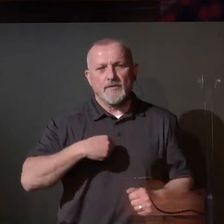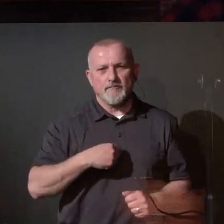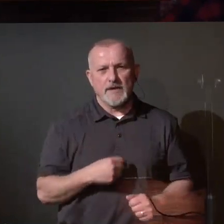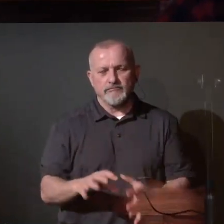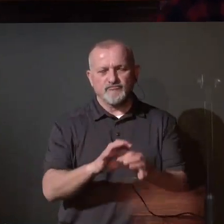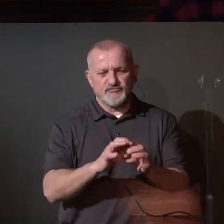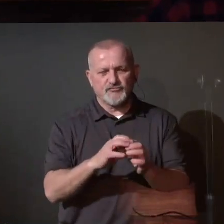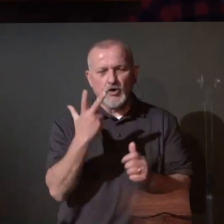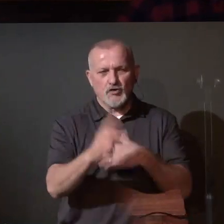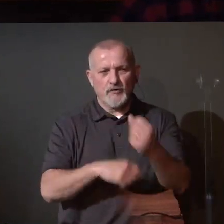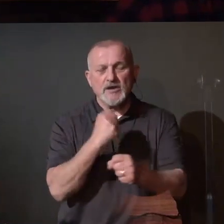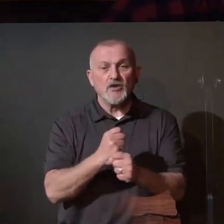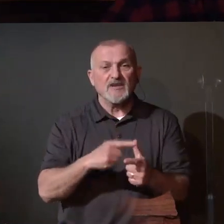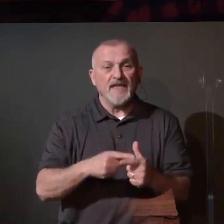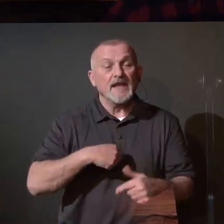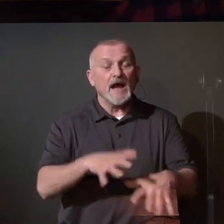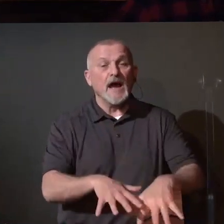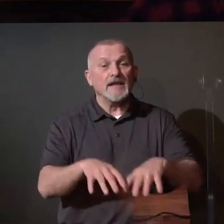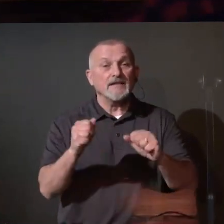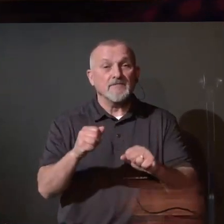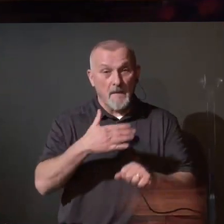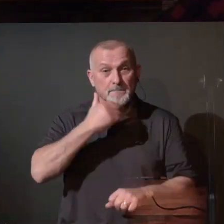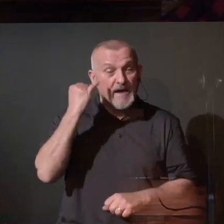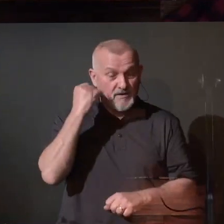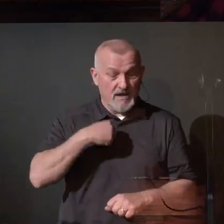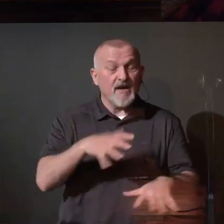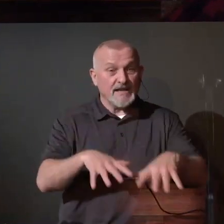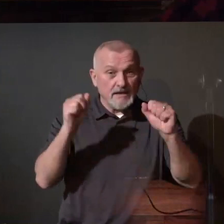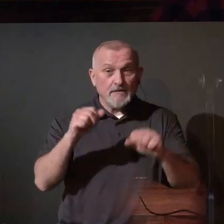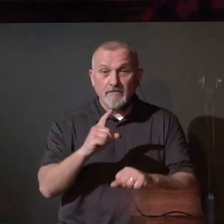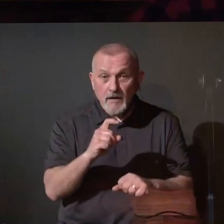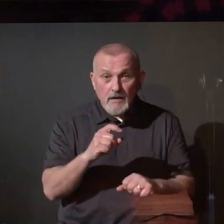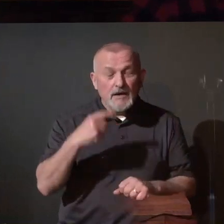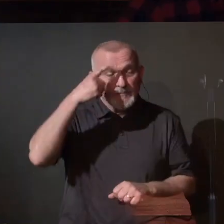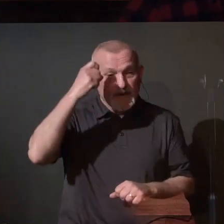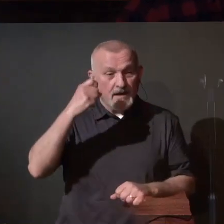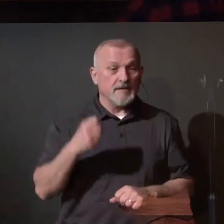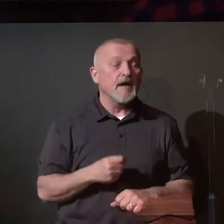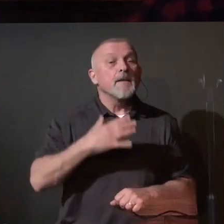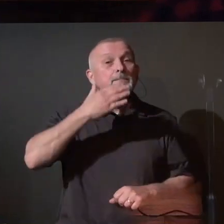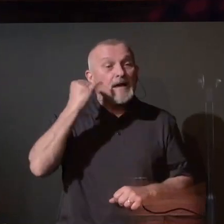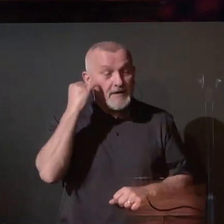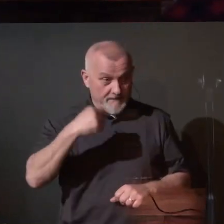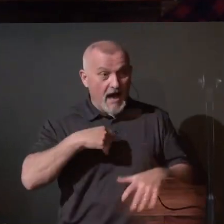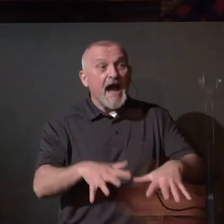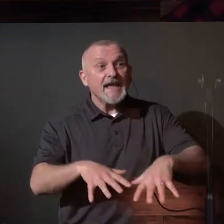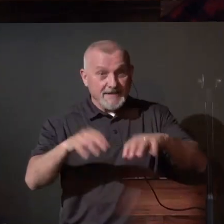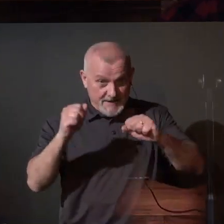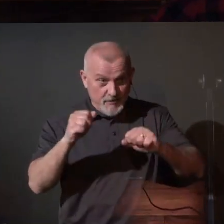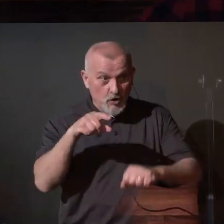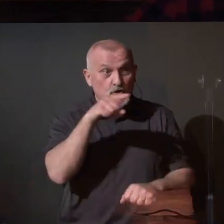leave, you'll begin to do this. Because if I stay, you'll be dependent on me to do it for you. I'm